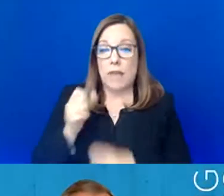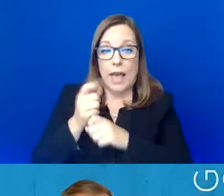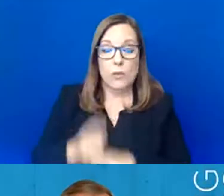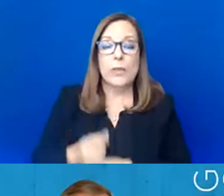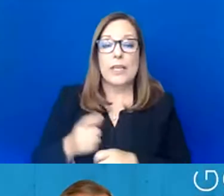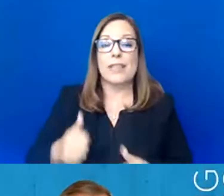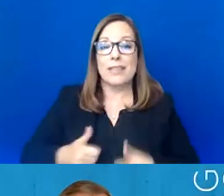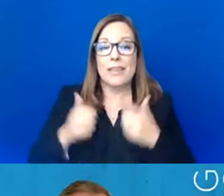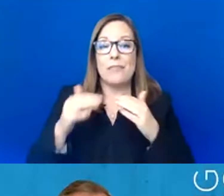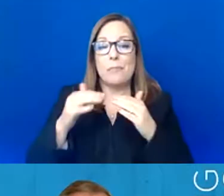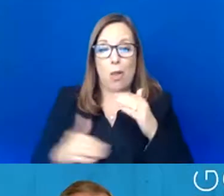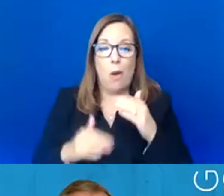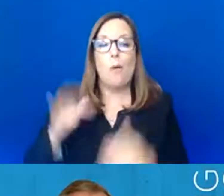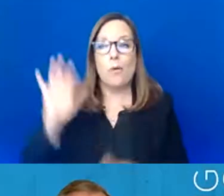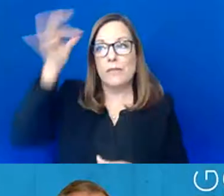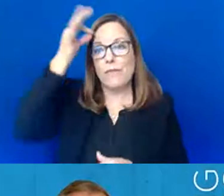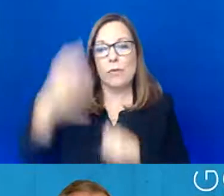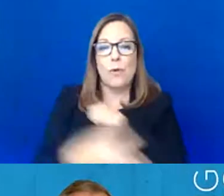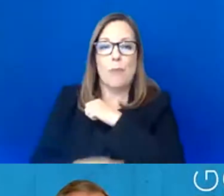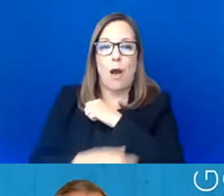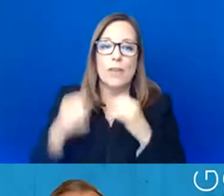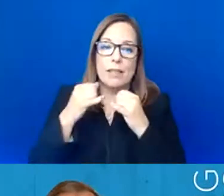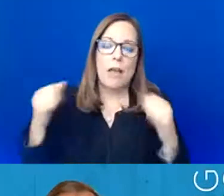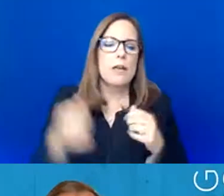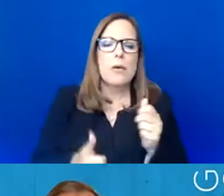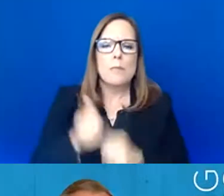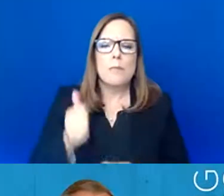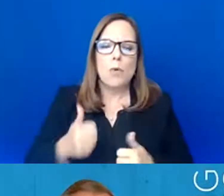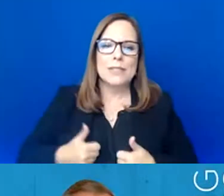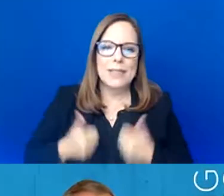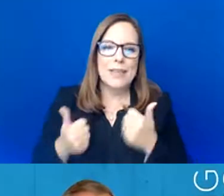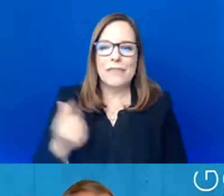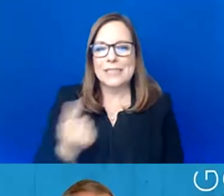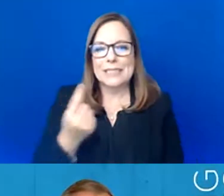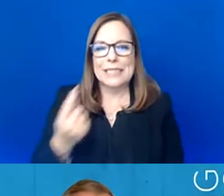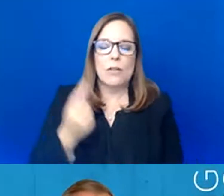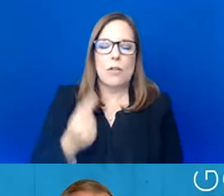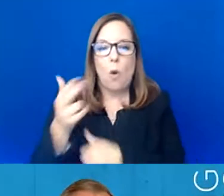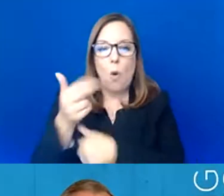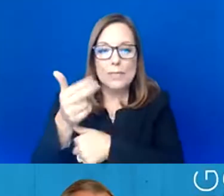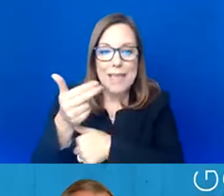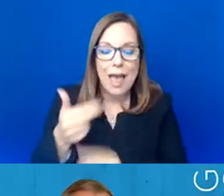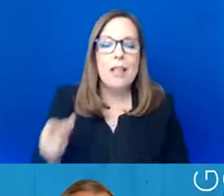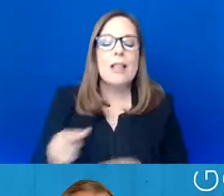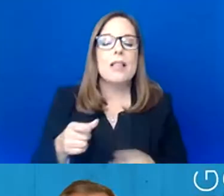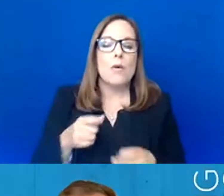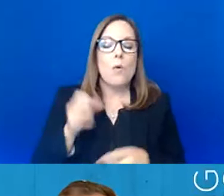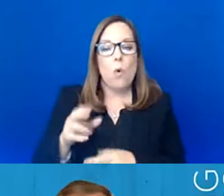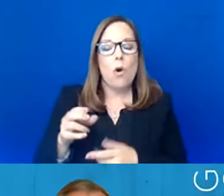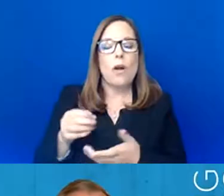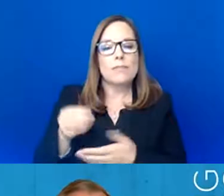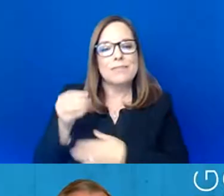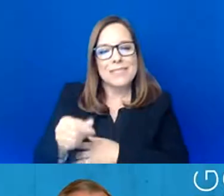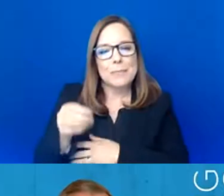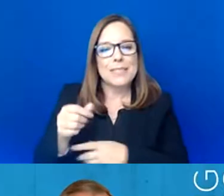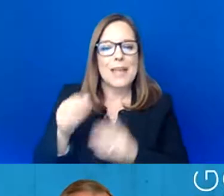federal poverty level. Most live in single room occupancy hotels, subsidized housing, or unfortunately,